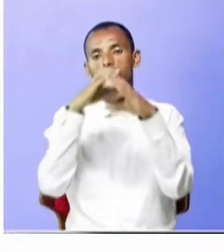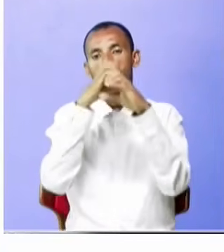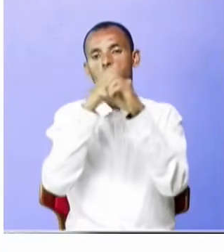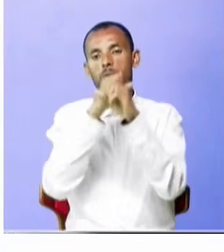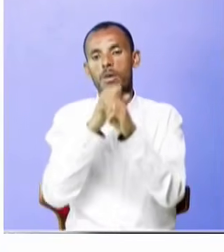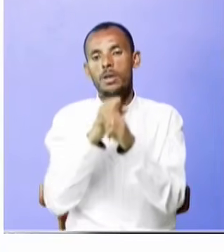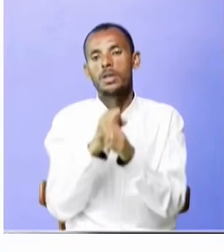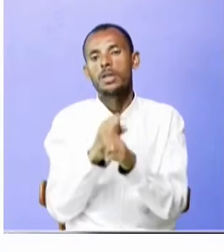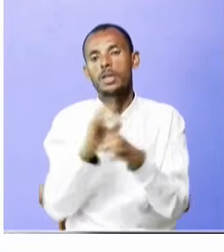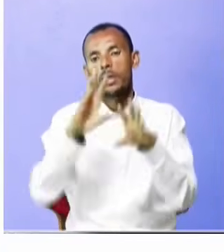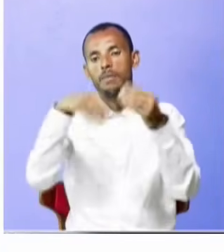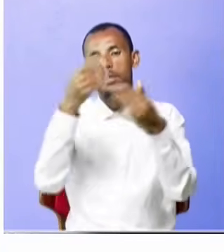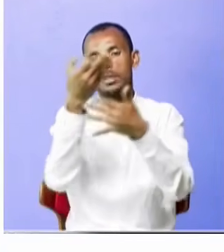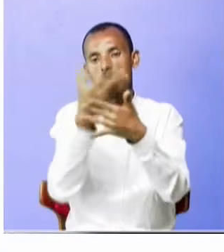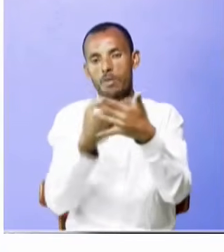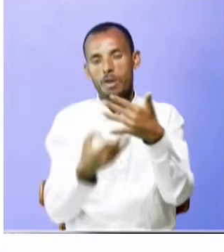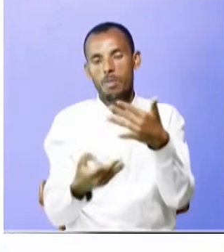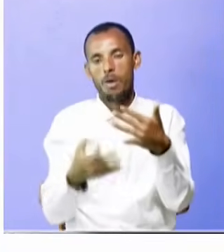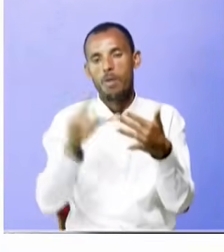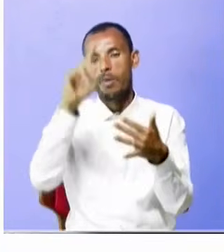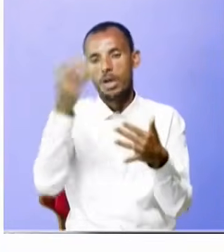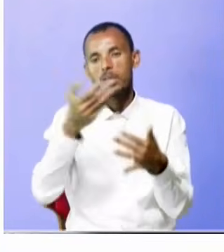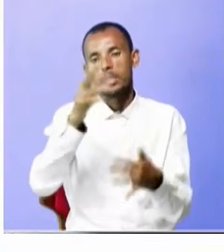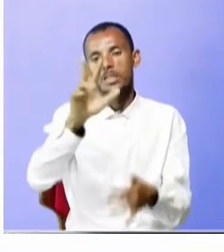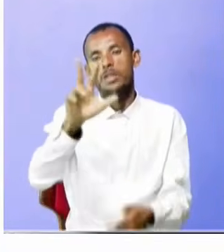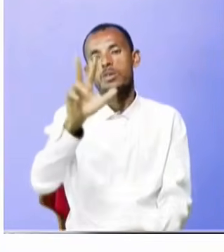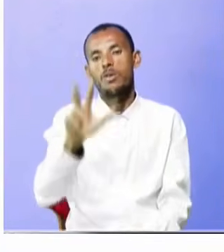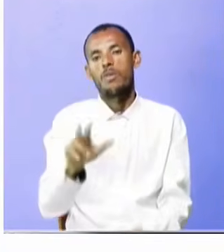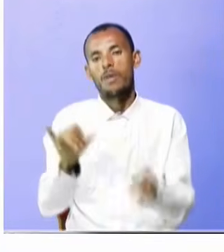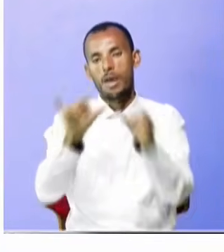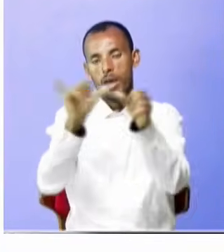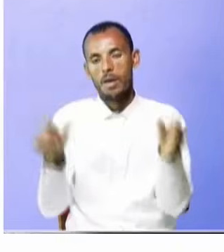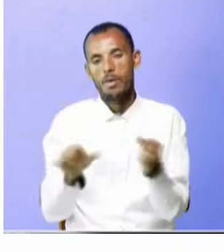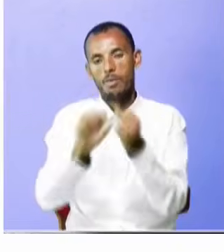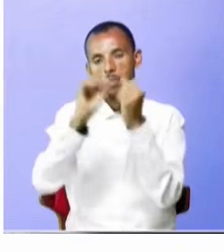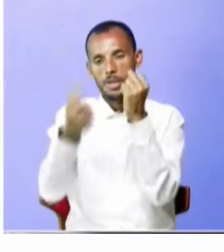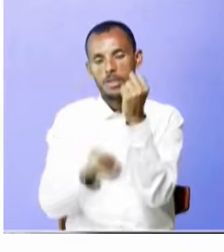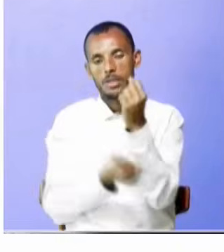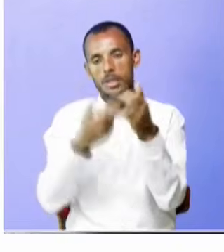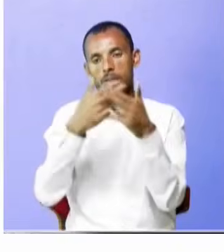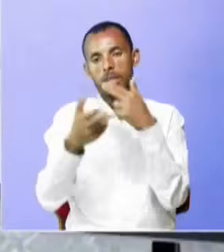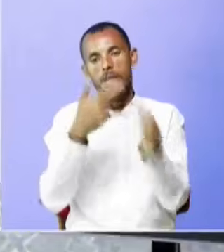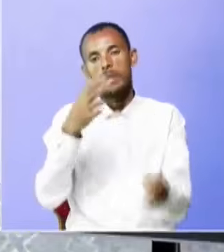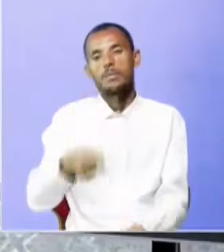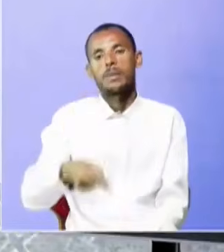by the formula 1/3 of area of the base times h.